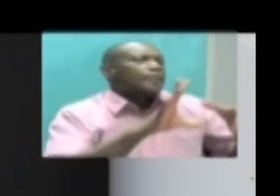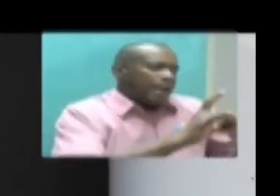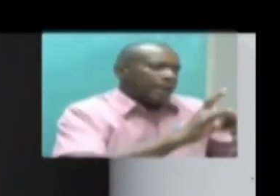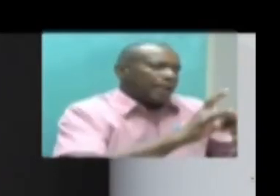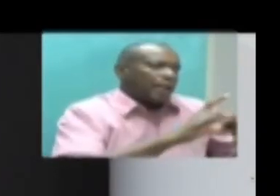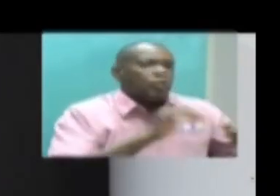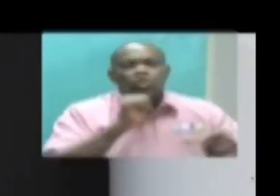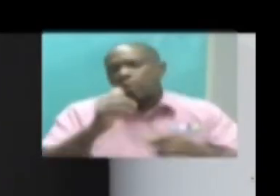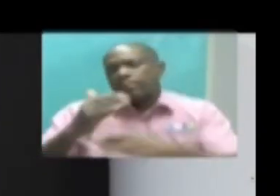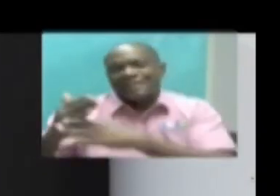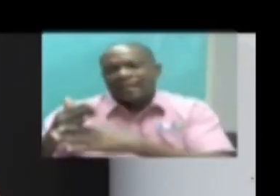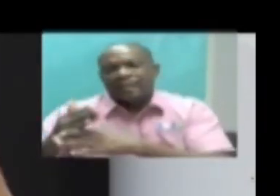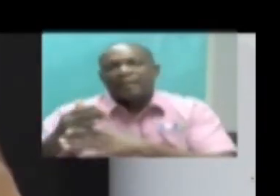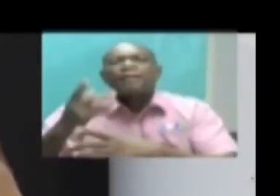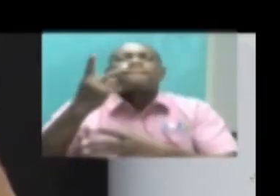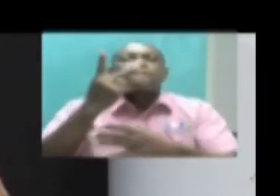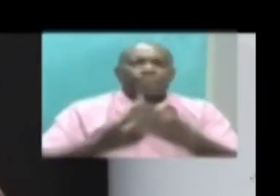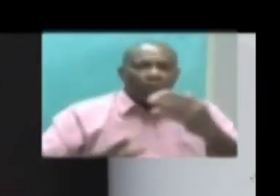and the monitor.